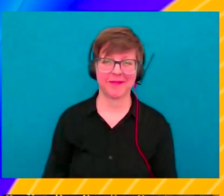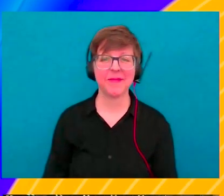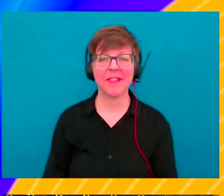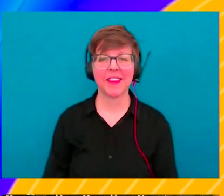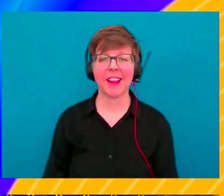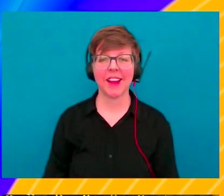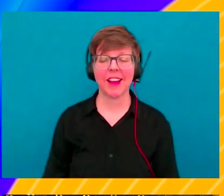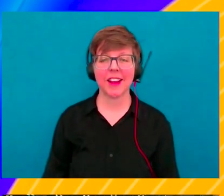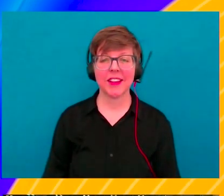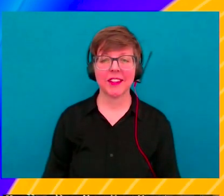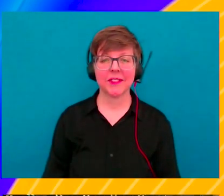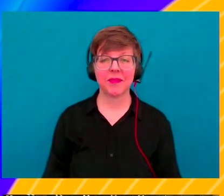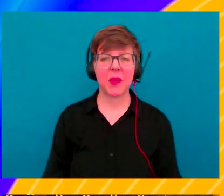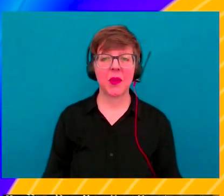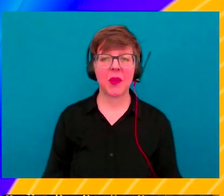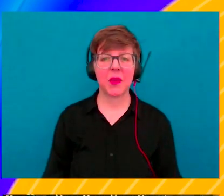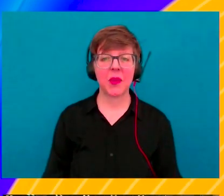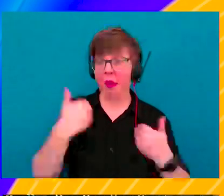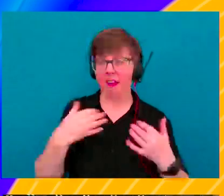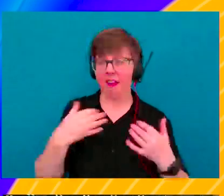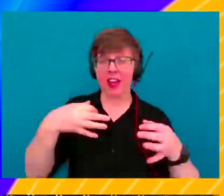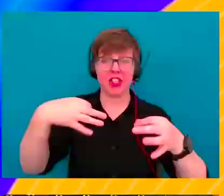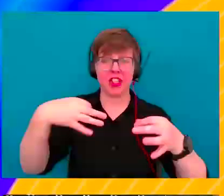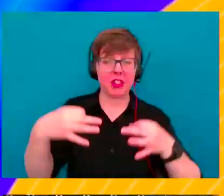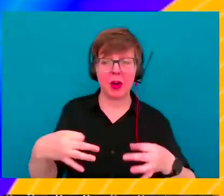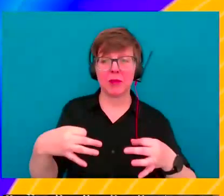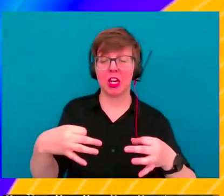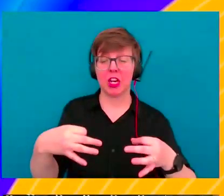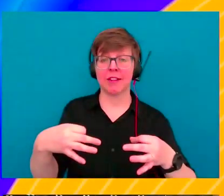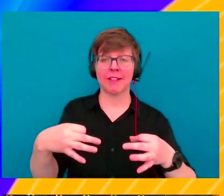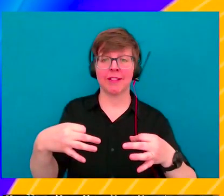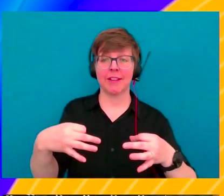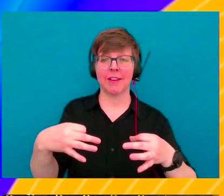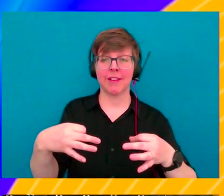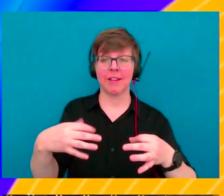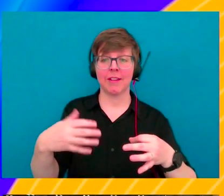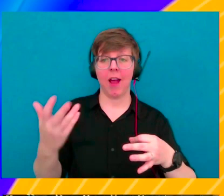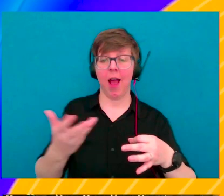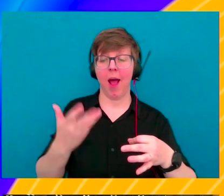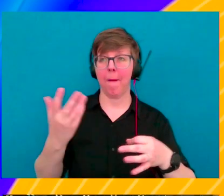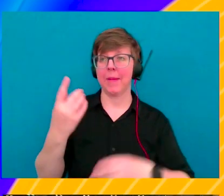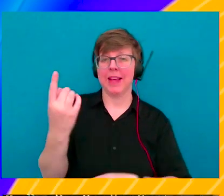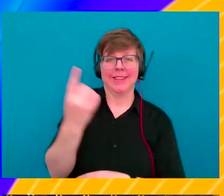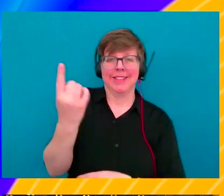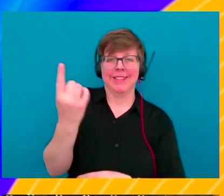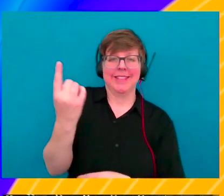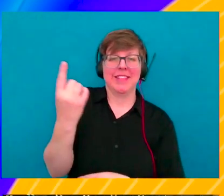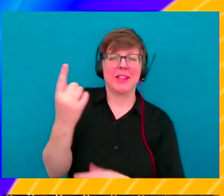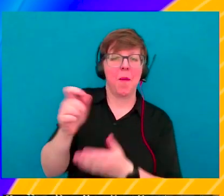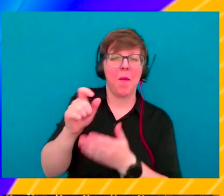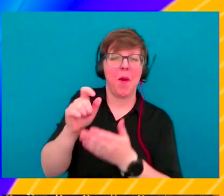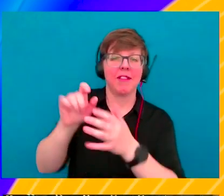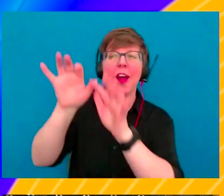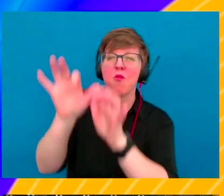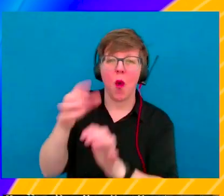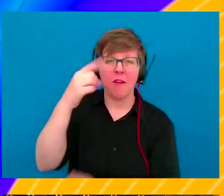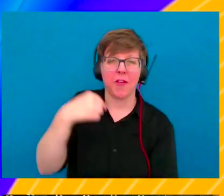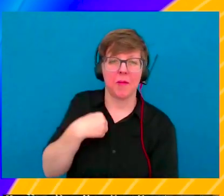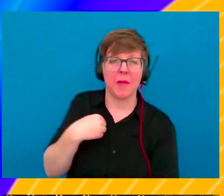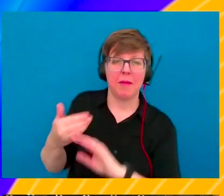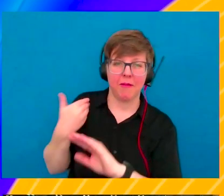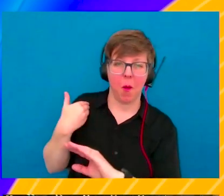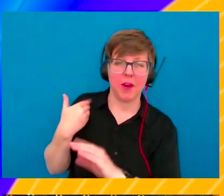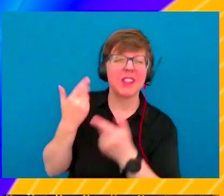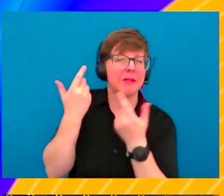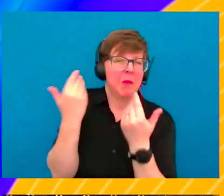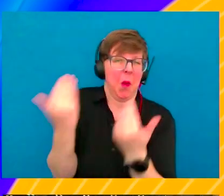It's like if you take a description of basically tell me to write it. Someone wrote these for me earlier. of like, let's try to demo these. So if I put this in